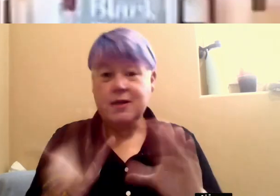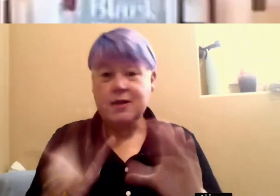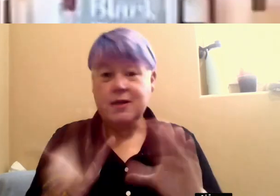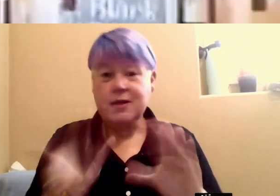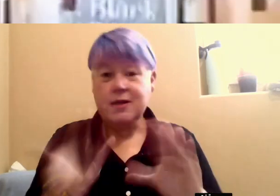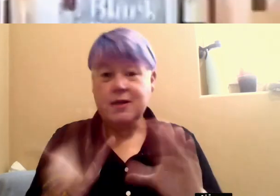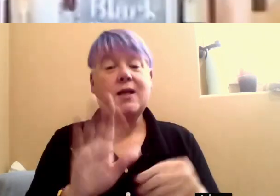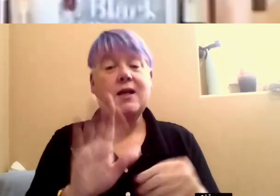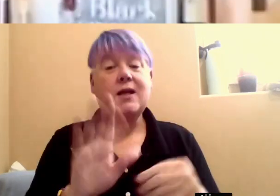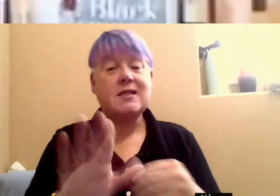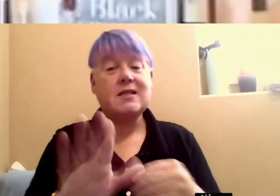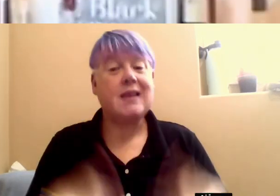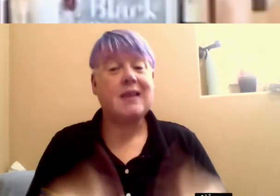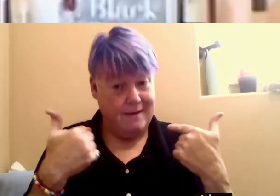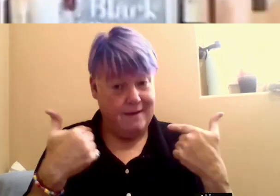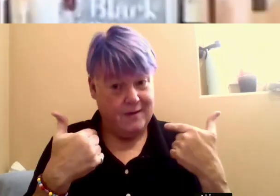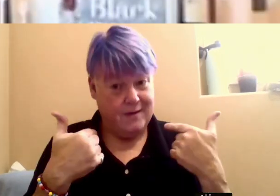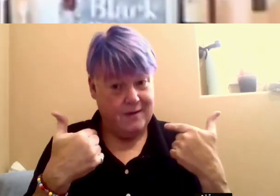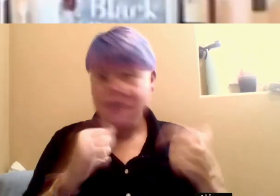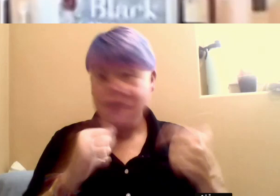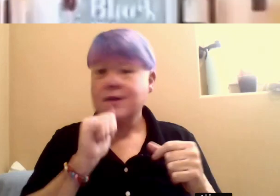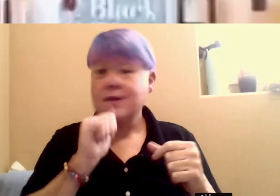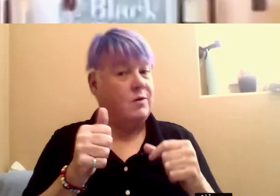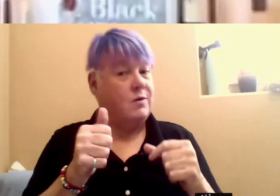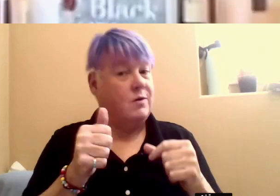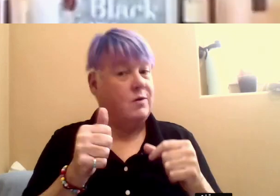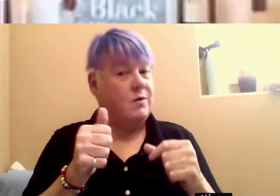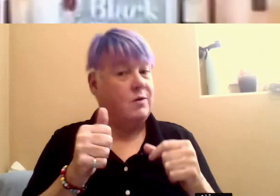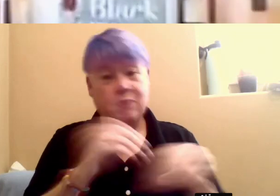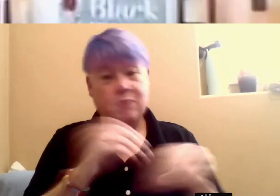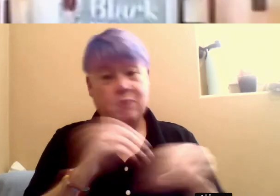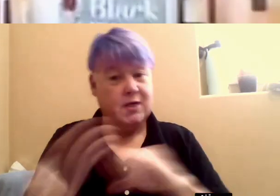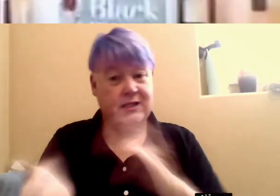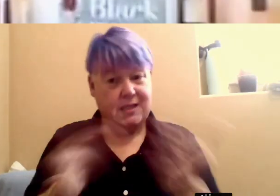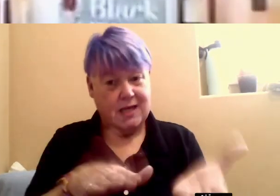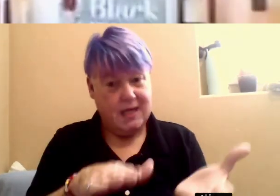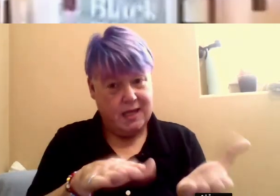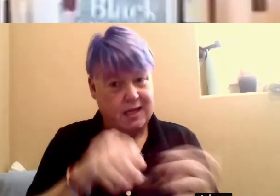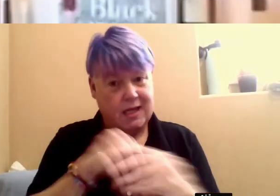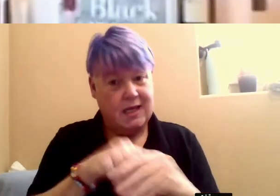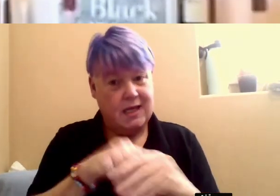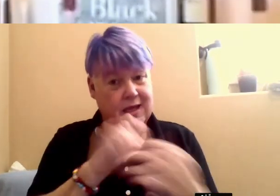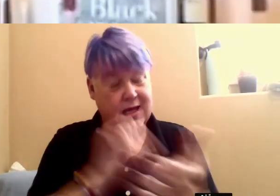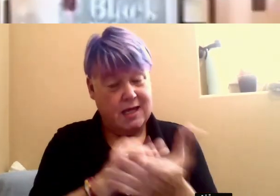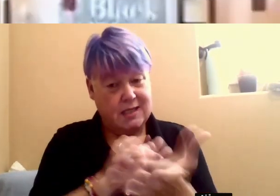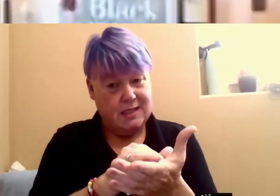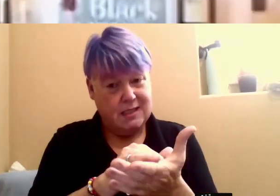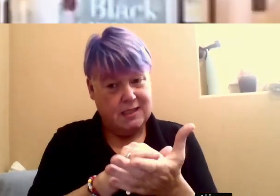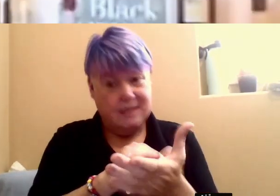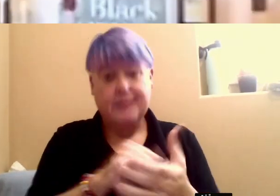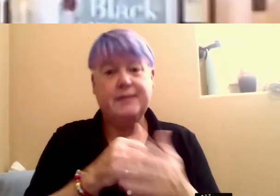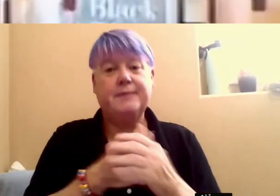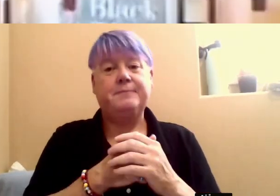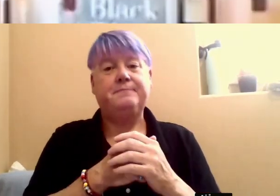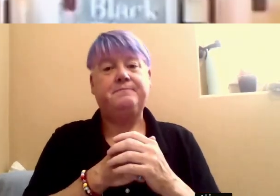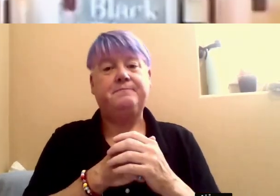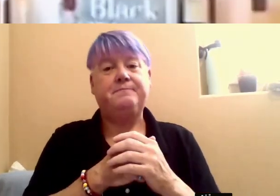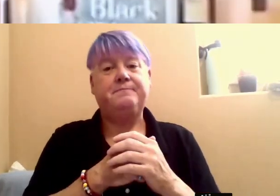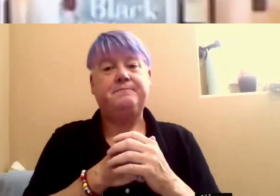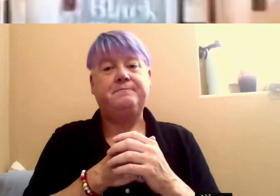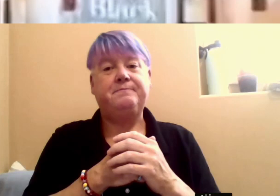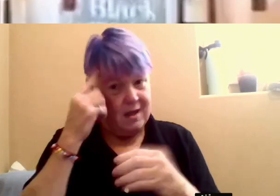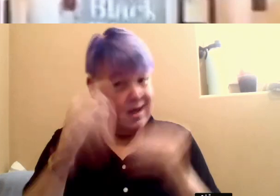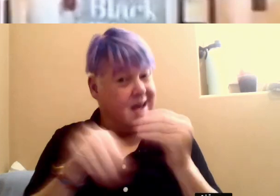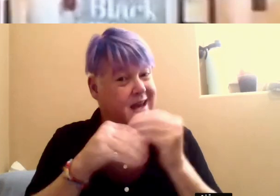so we didn't really address his passing until epilogue. And I think it adds